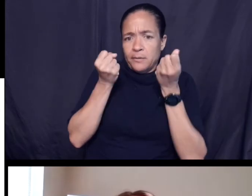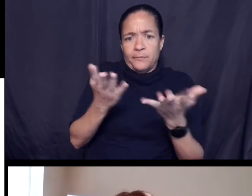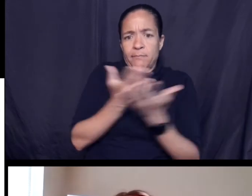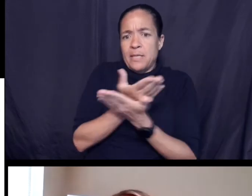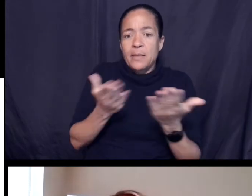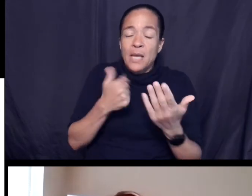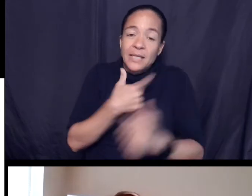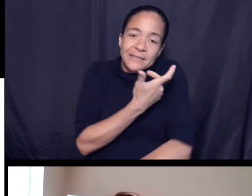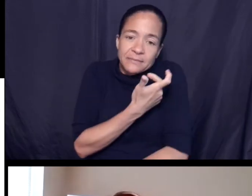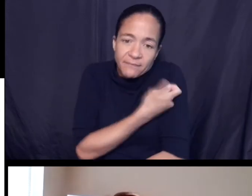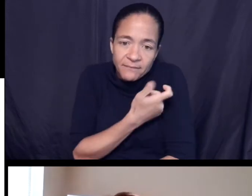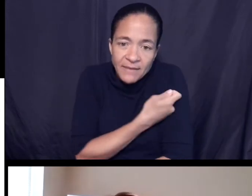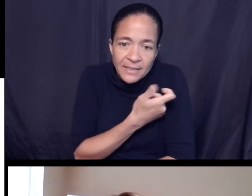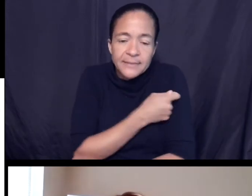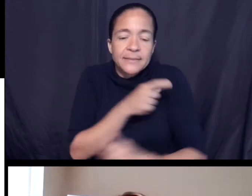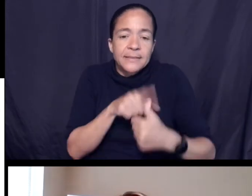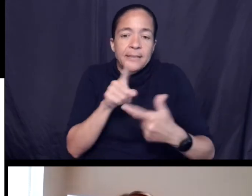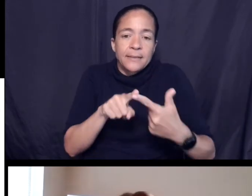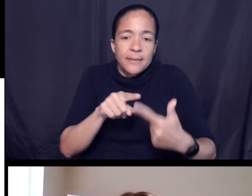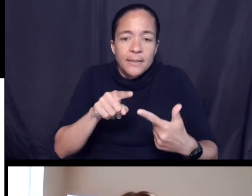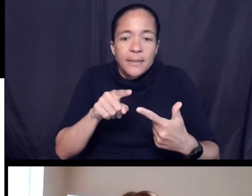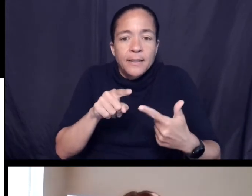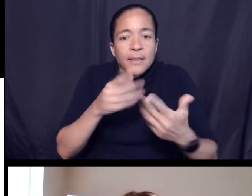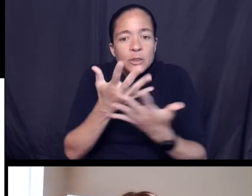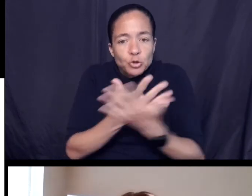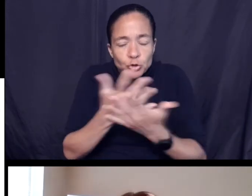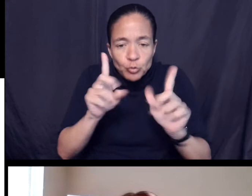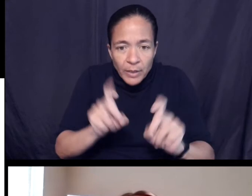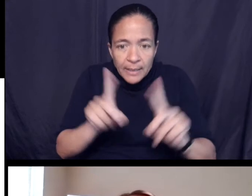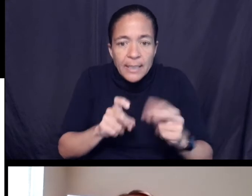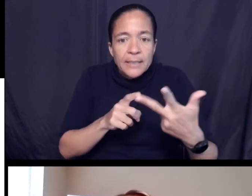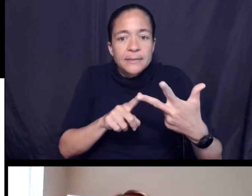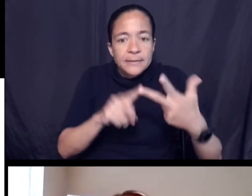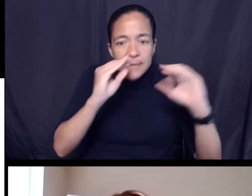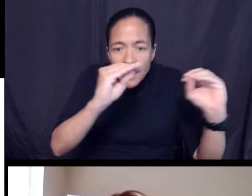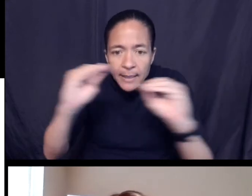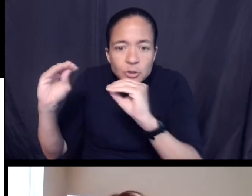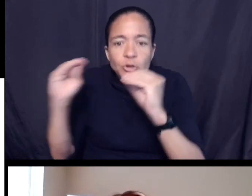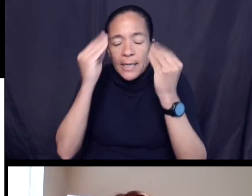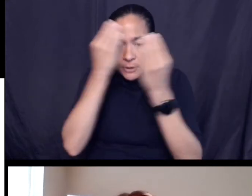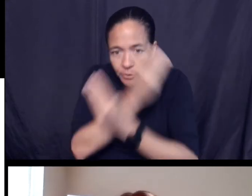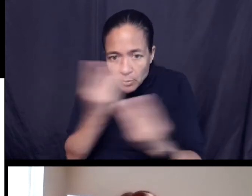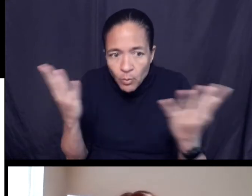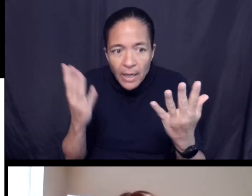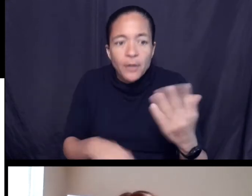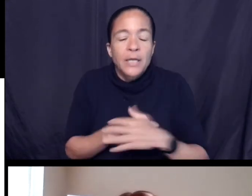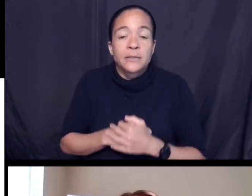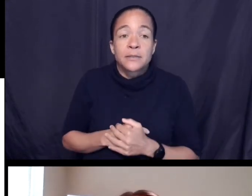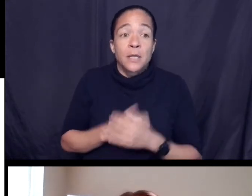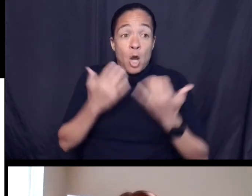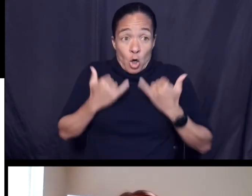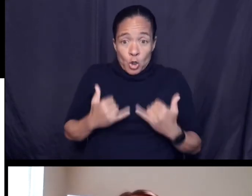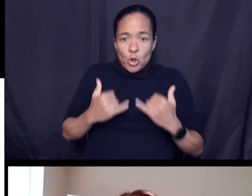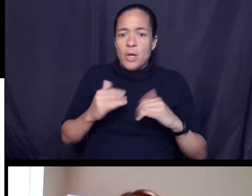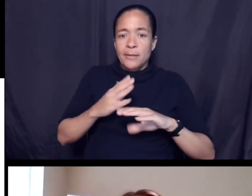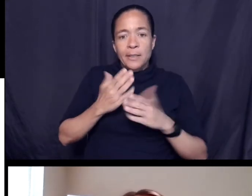vaccines, screening, awareness, education, prevention, all sorts of things like that. And currently there's no vaccine licensed.